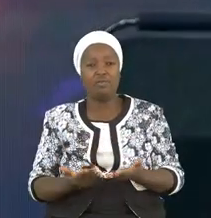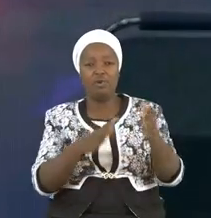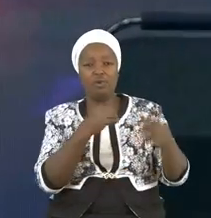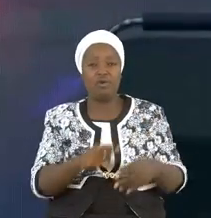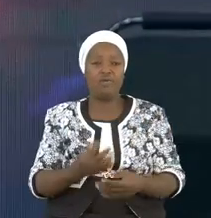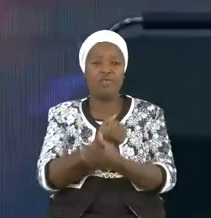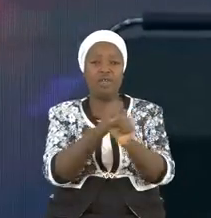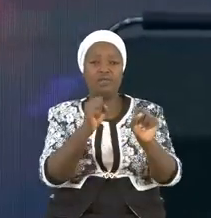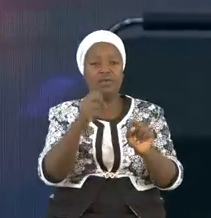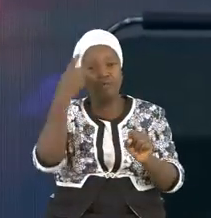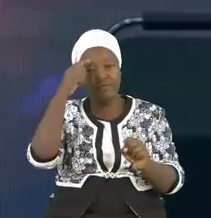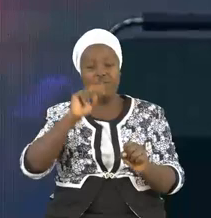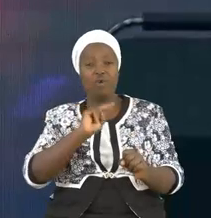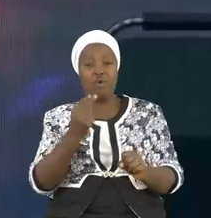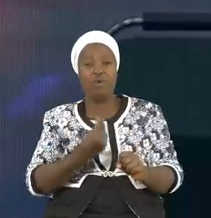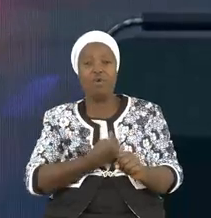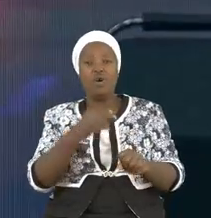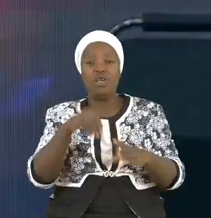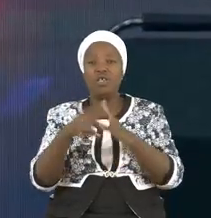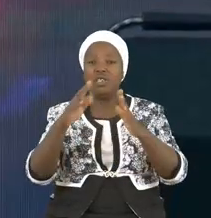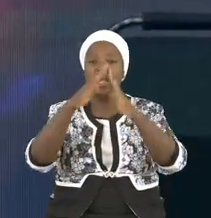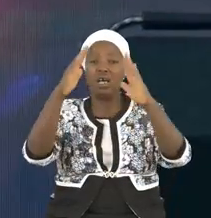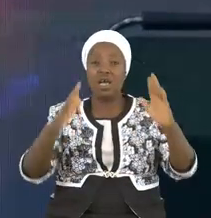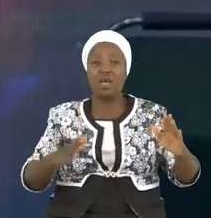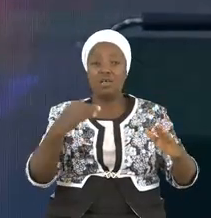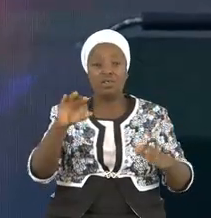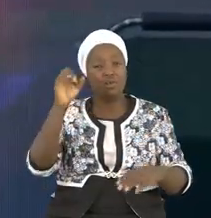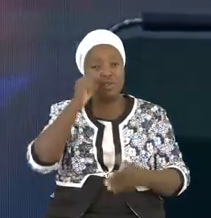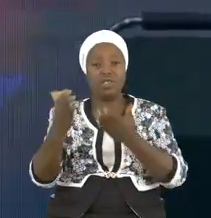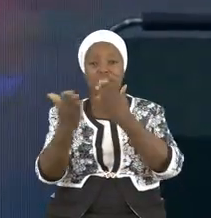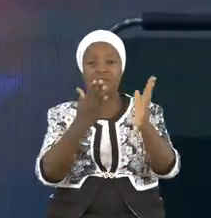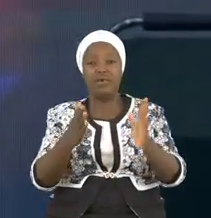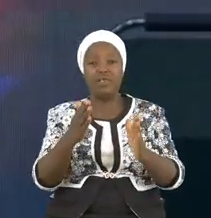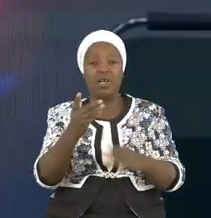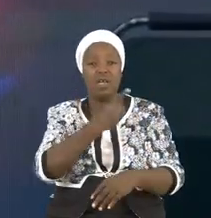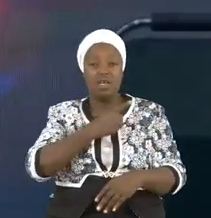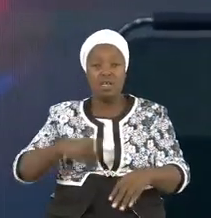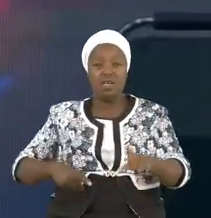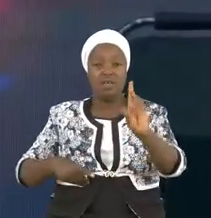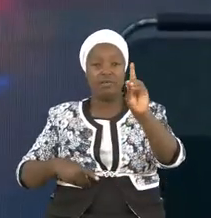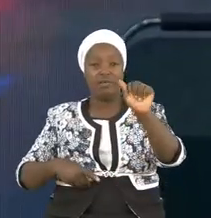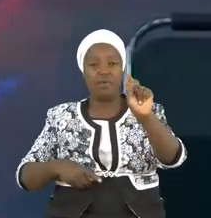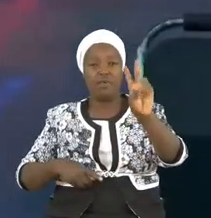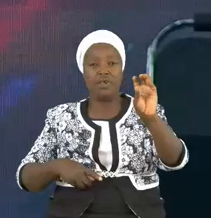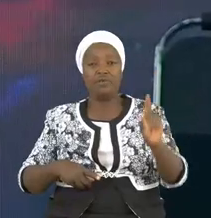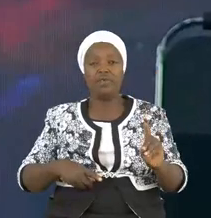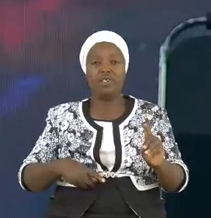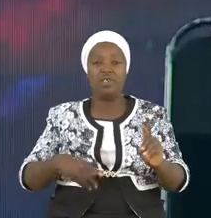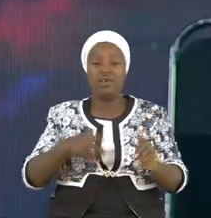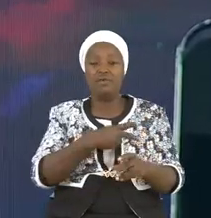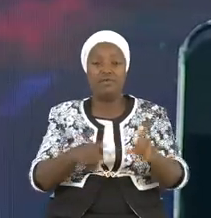us in the house of his servant David. Verse 70 says,